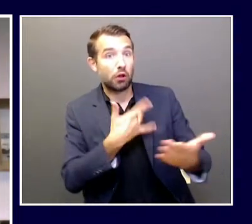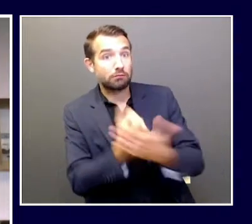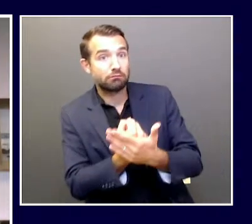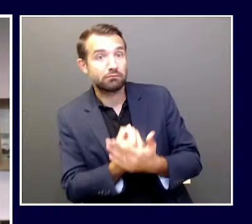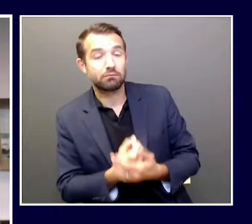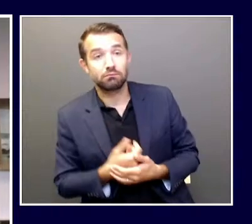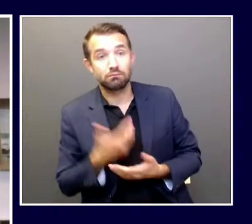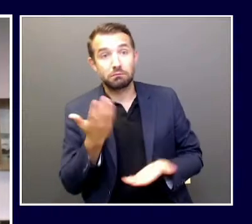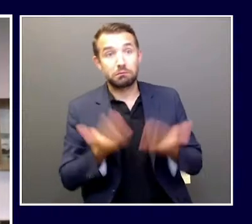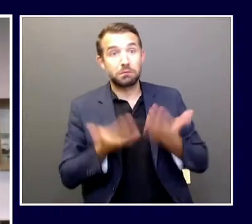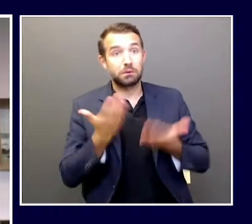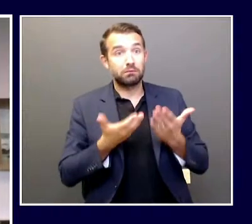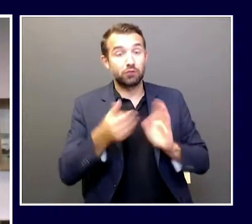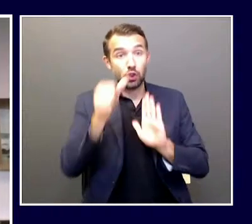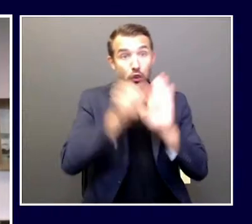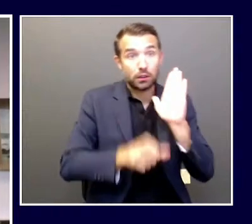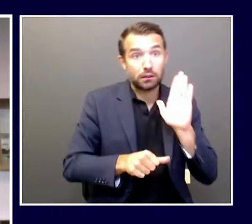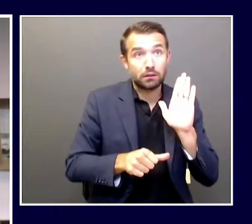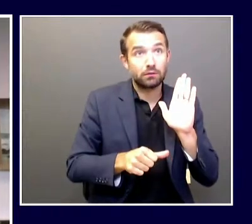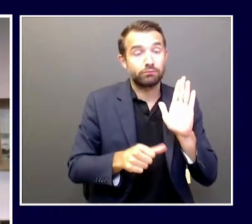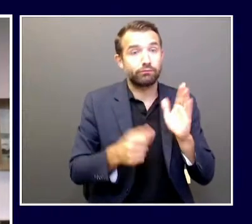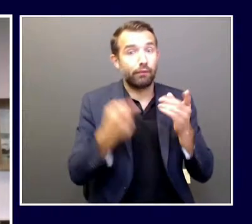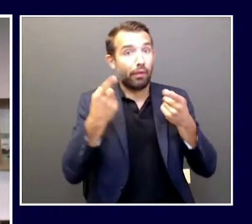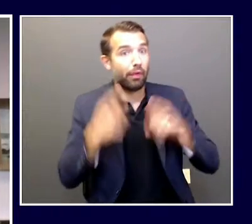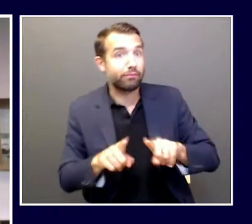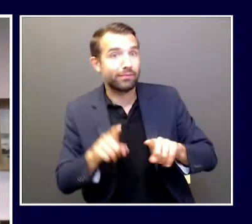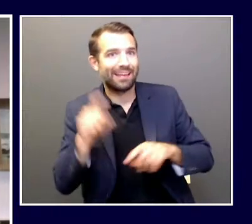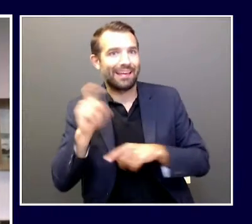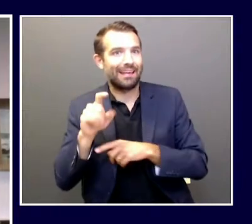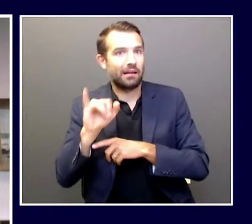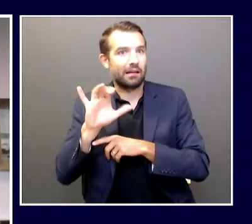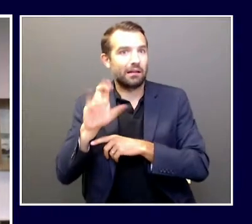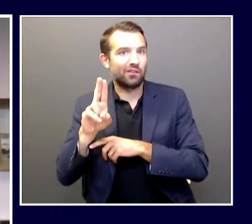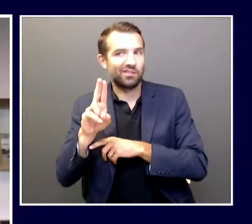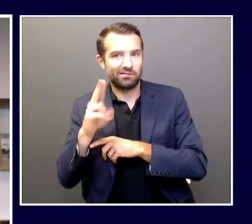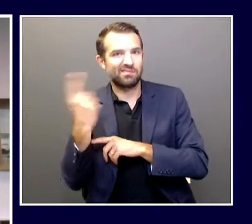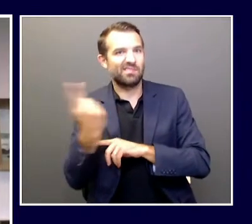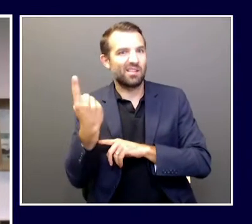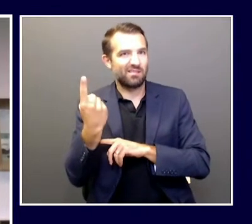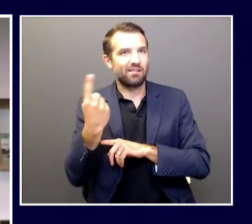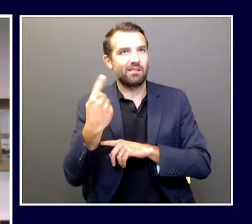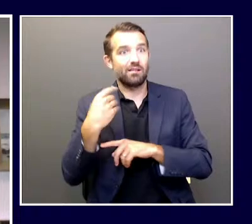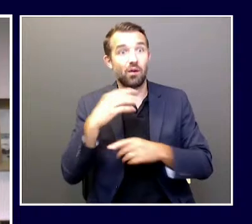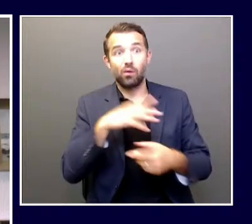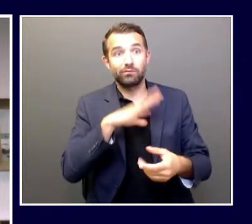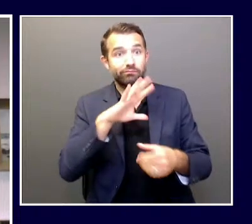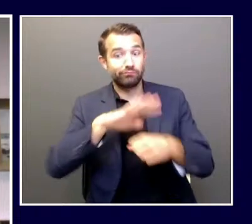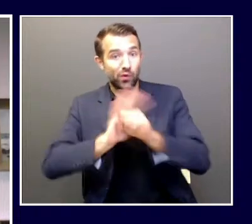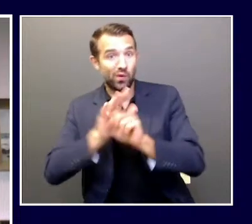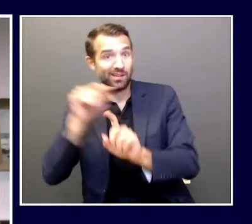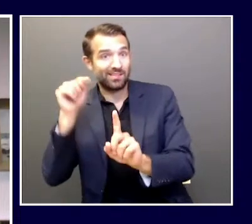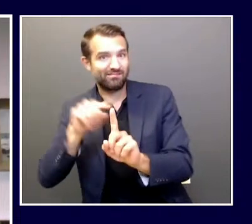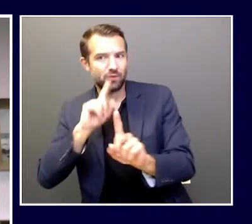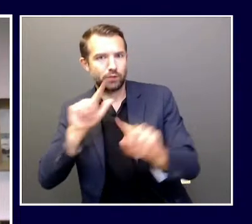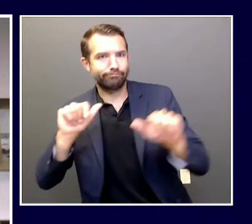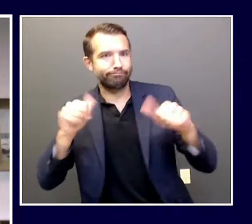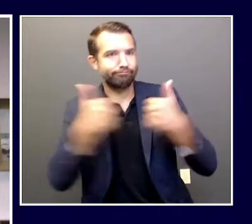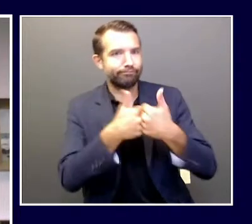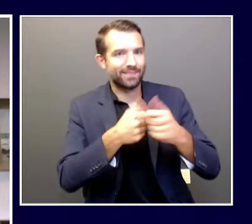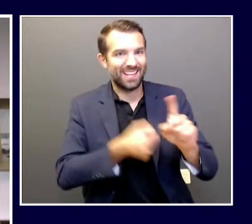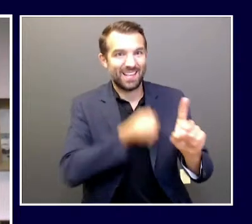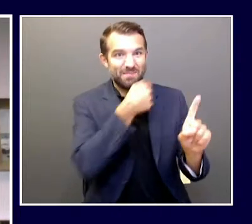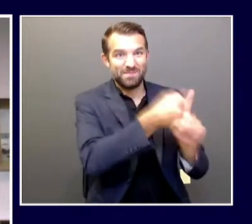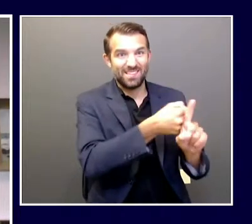is a reminder of the ongoing challenges that COVID-19 poses to our healthcare system, and a